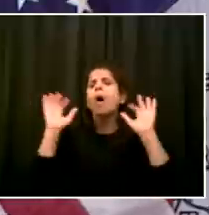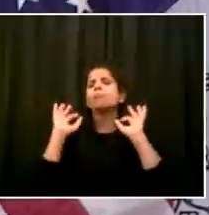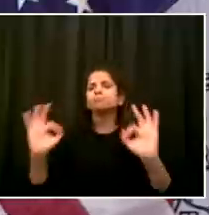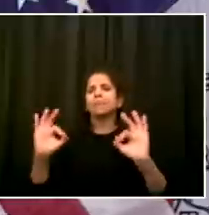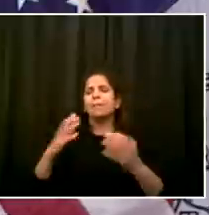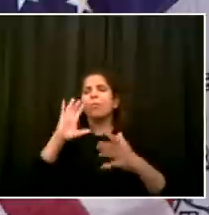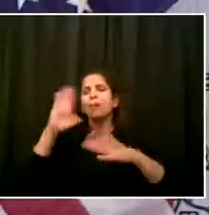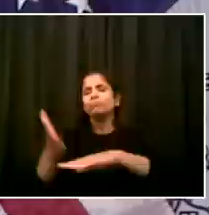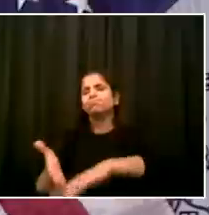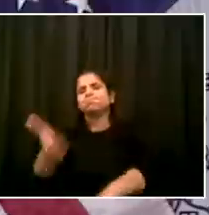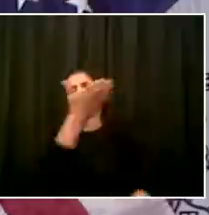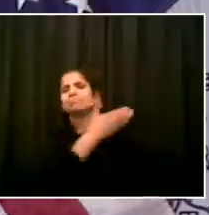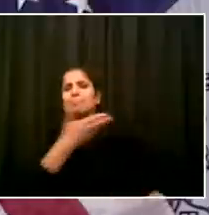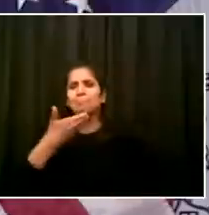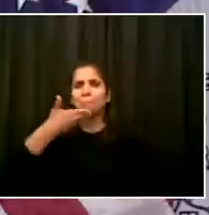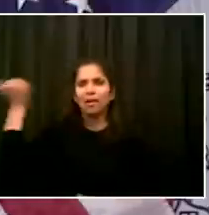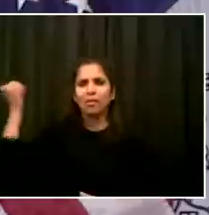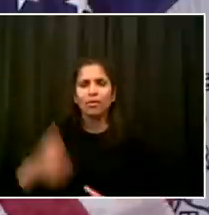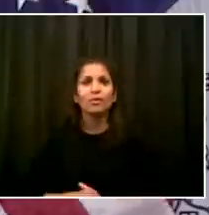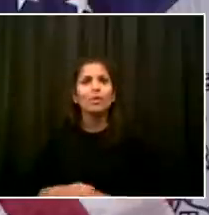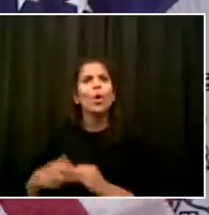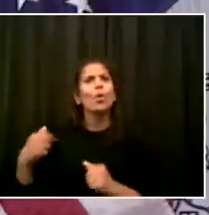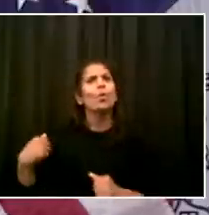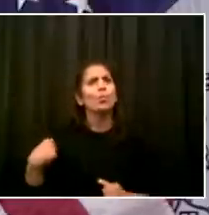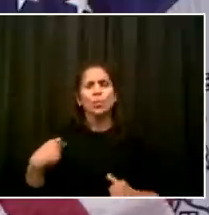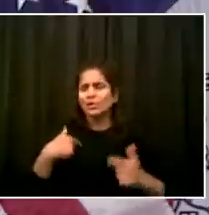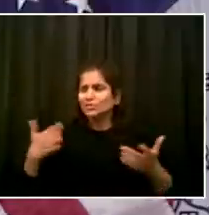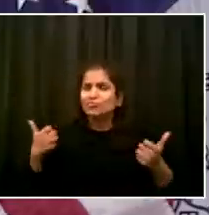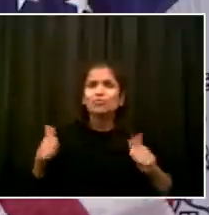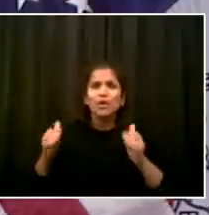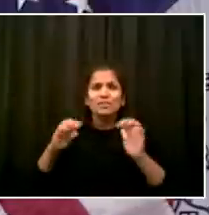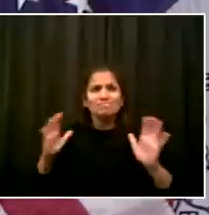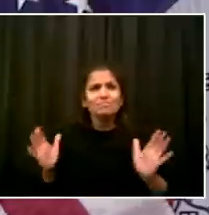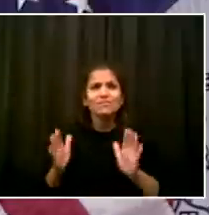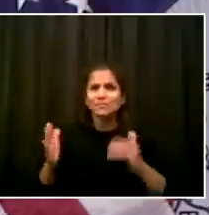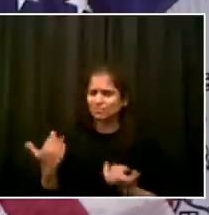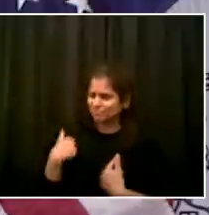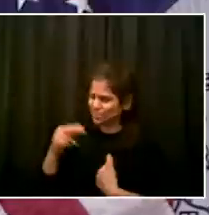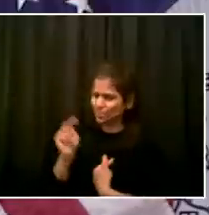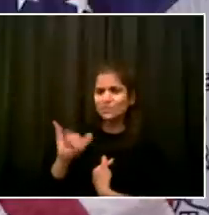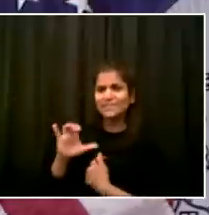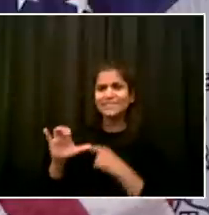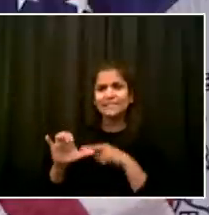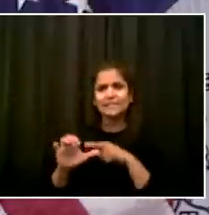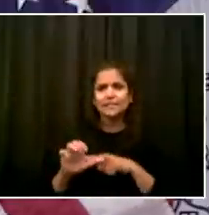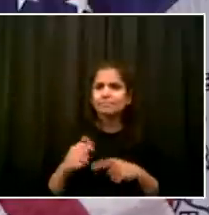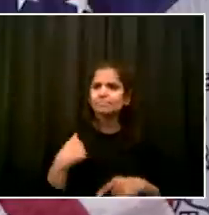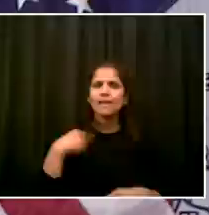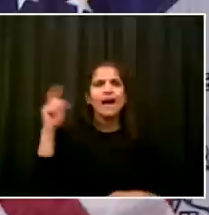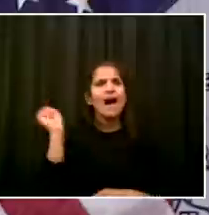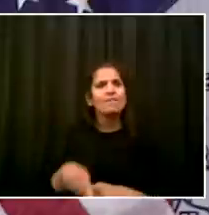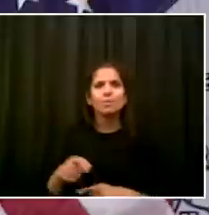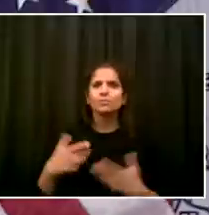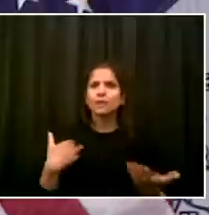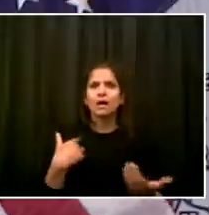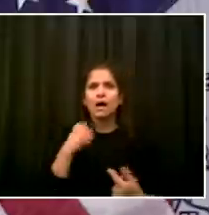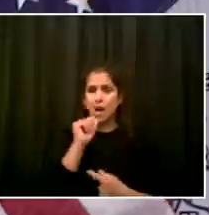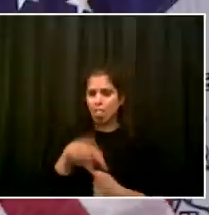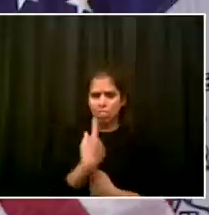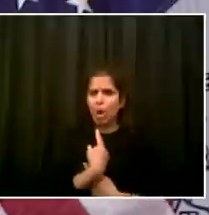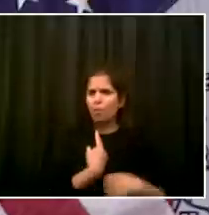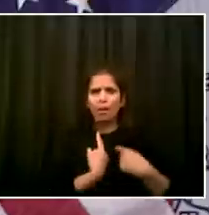woman is an island. Well, no city is an island either. And if we're really, really going to deal with these disparities, it means